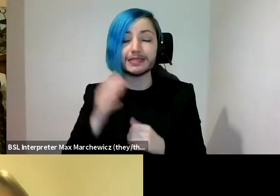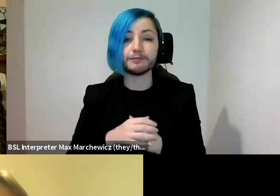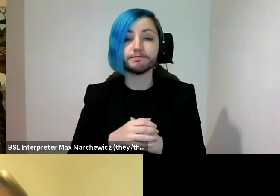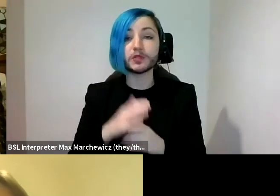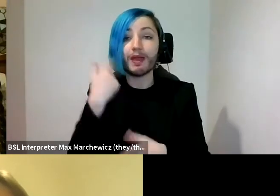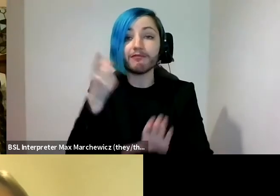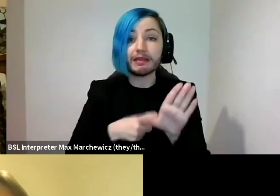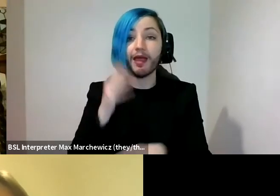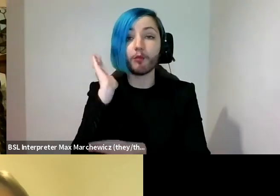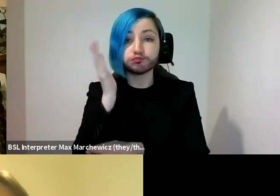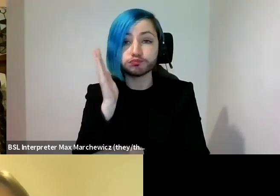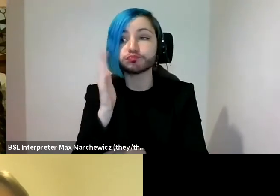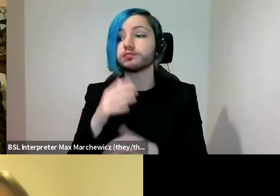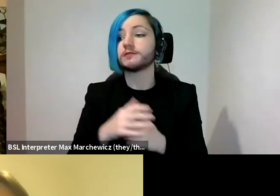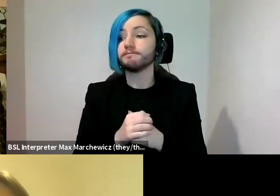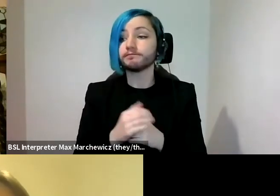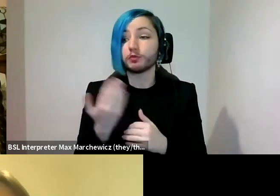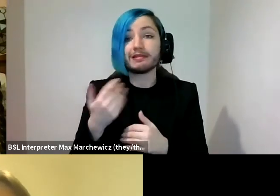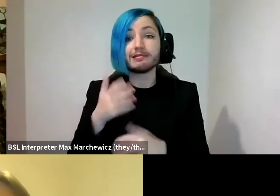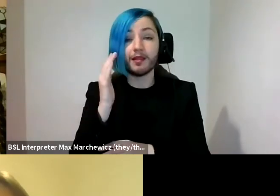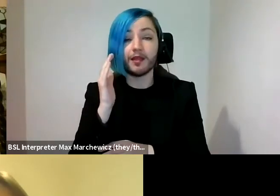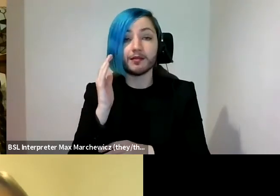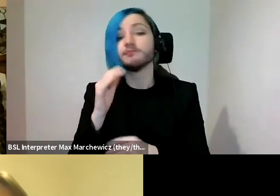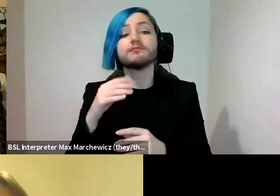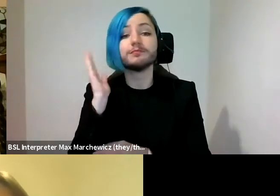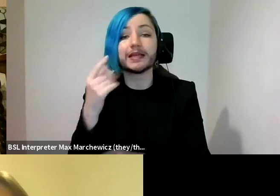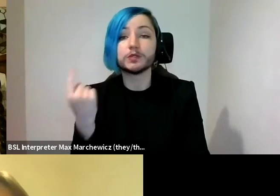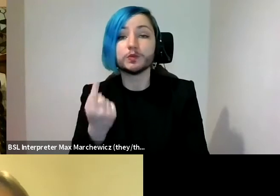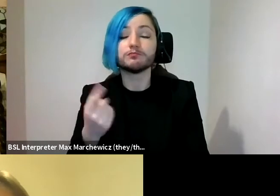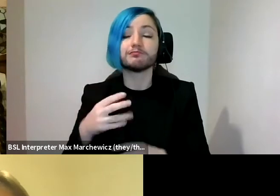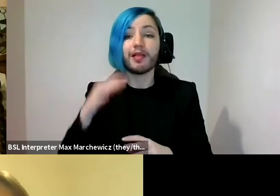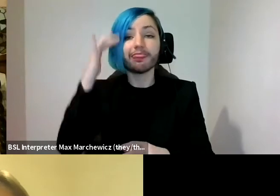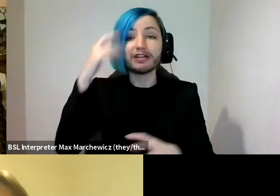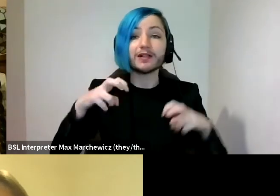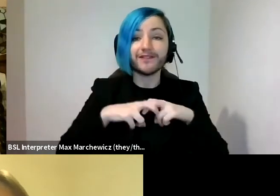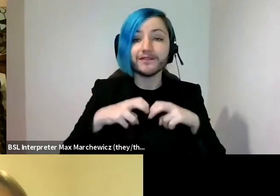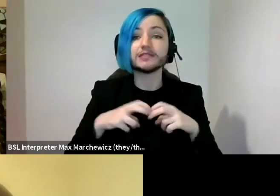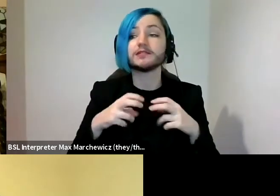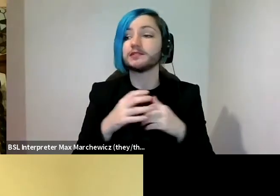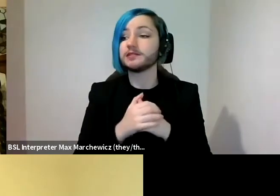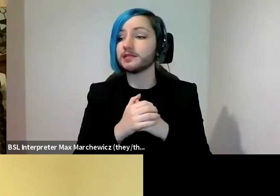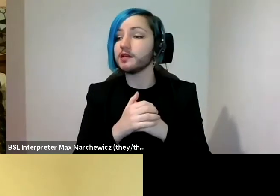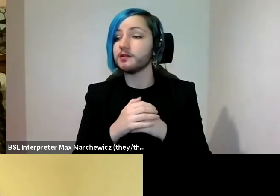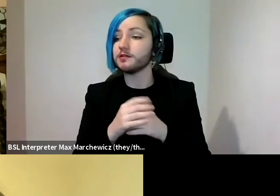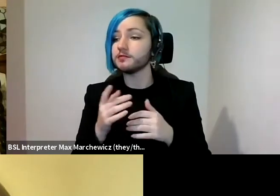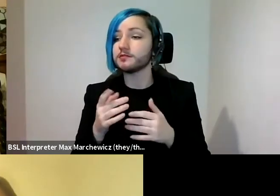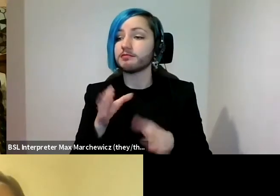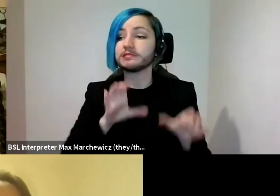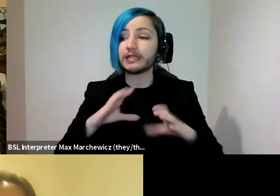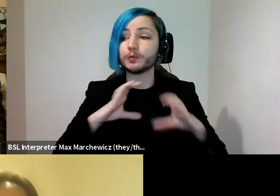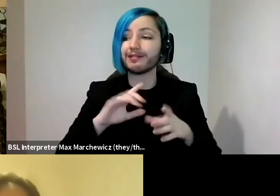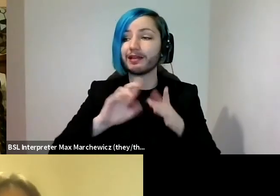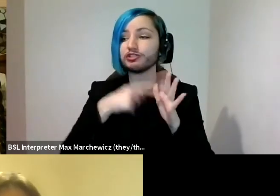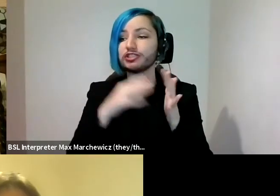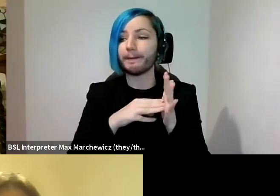hosted speakers such as theoretical physicist and science communicator Jim Al-Khalili, professor and author of the book